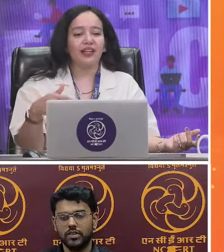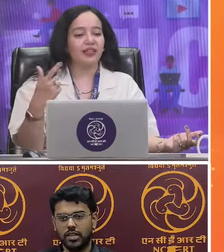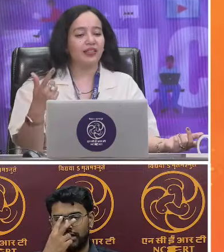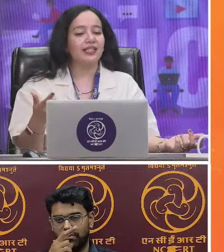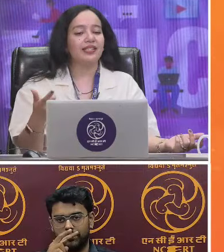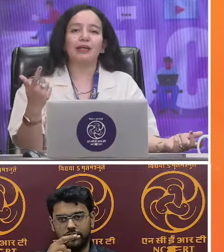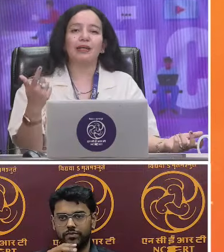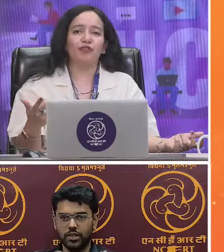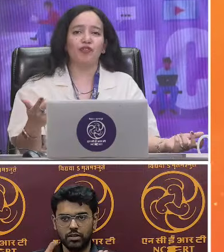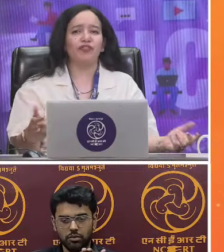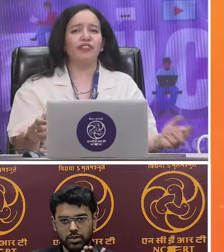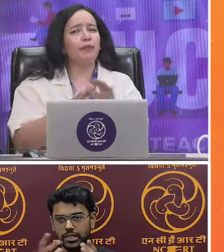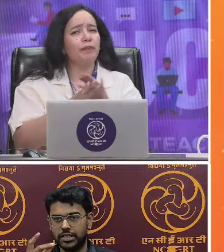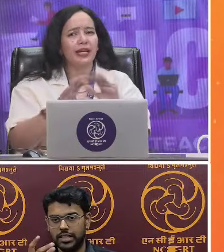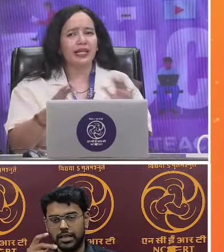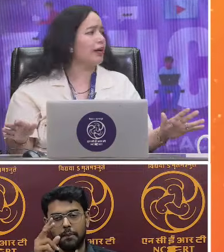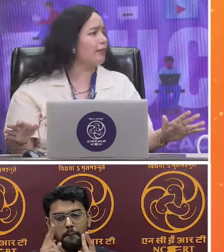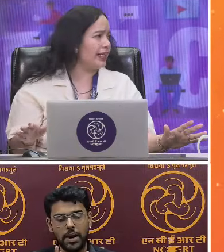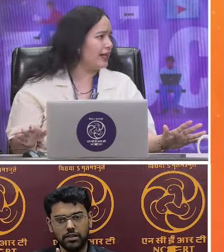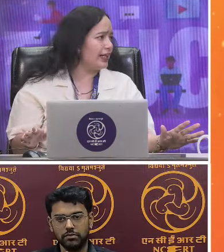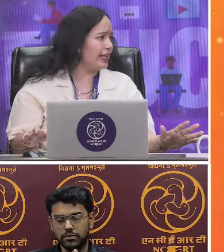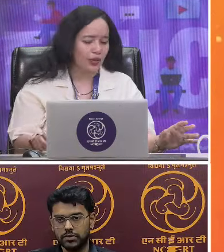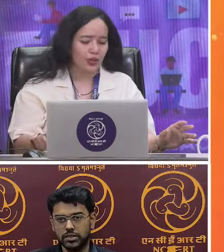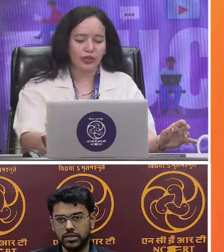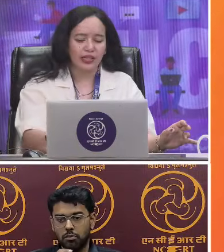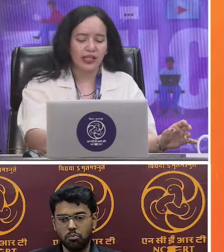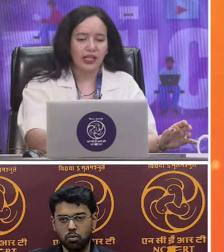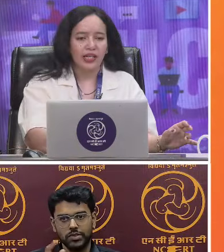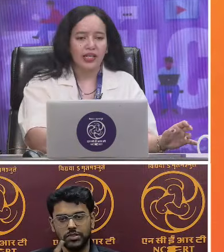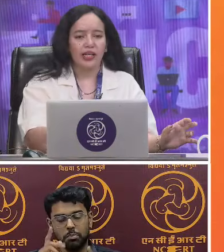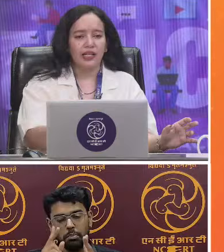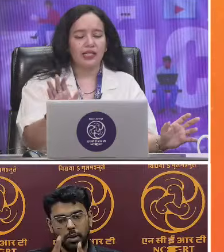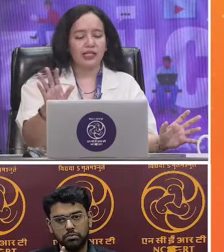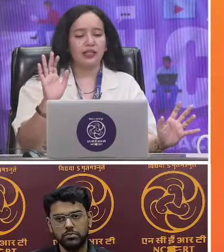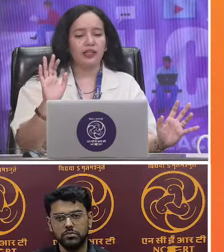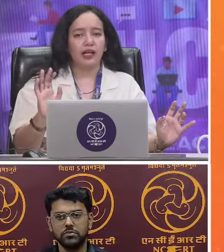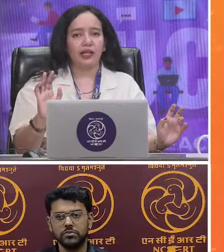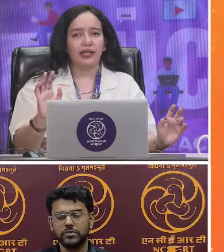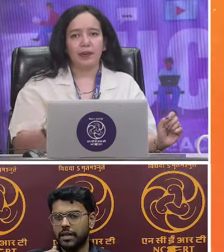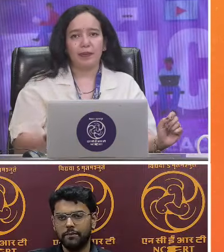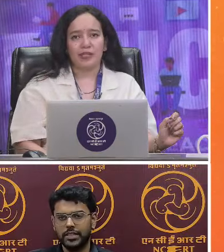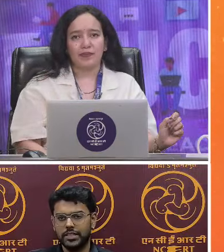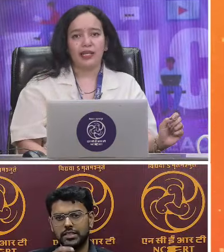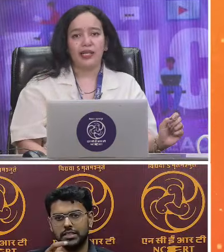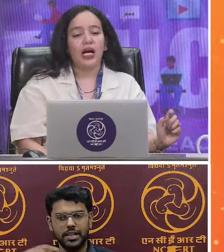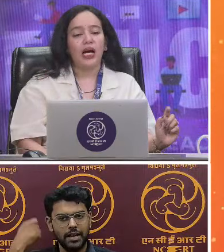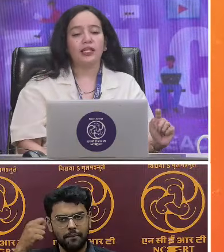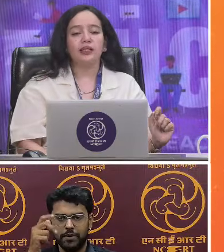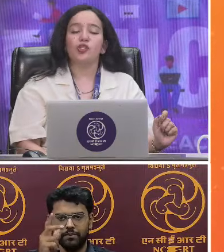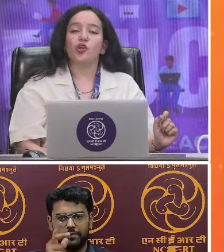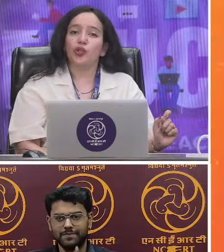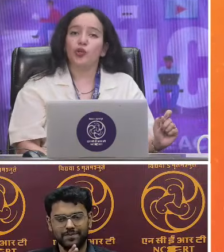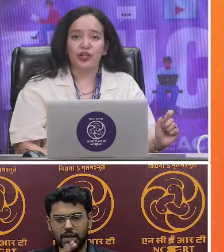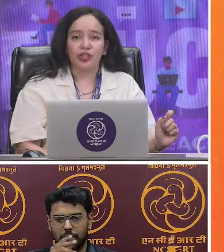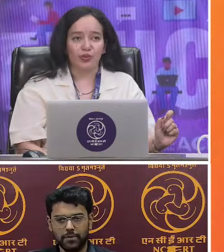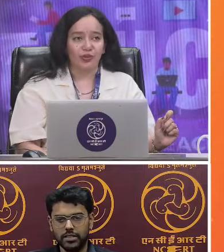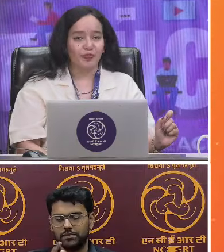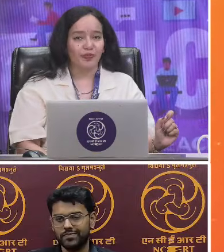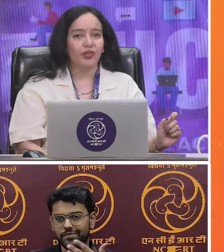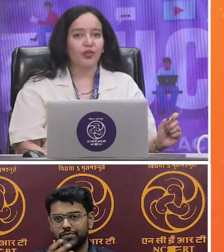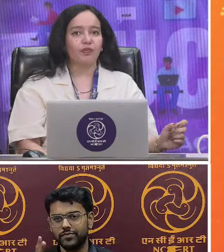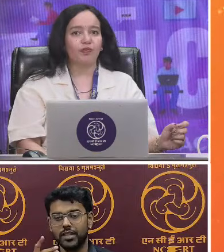and another is the stable footage. Very basic, I'm telling you. You can this is the camera placement. Okay. Another is audio